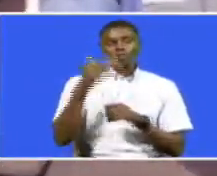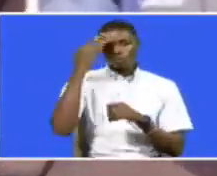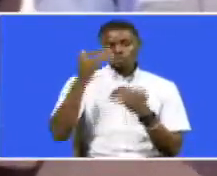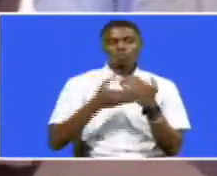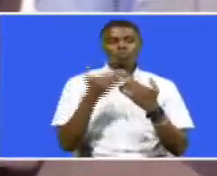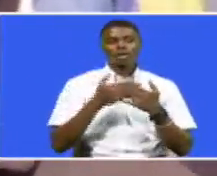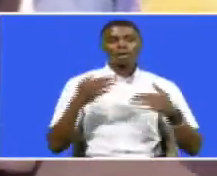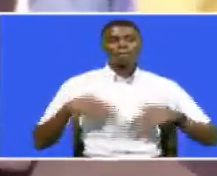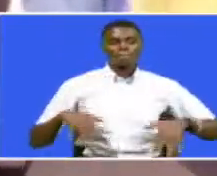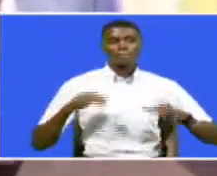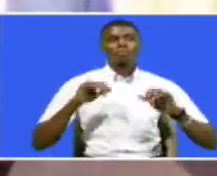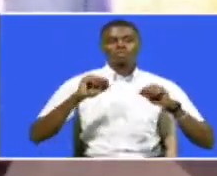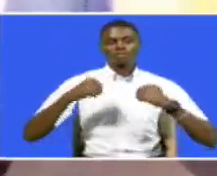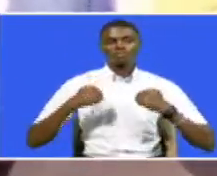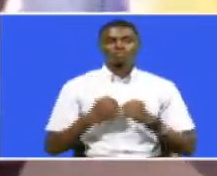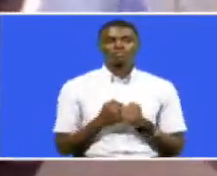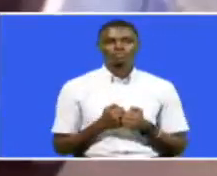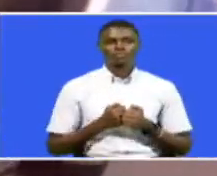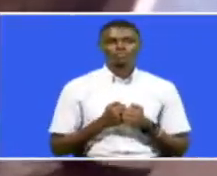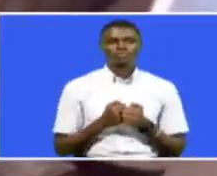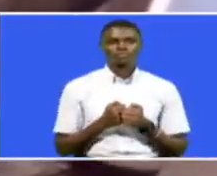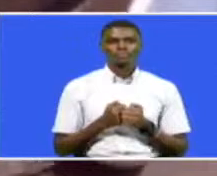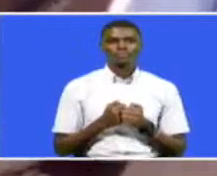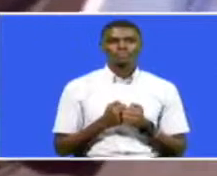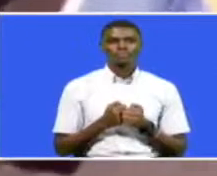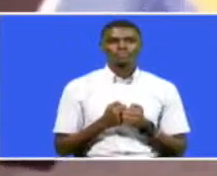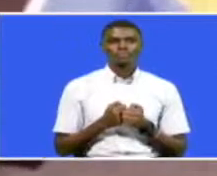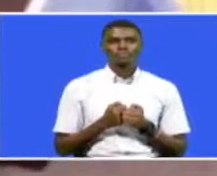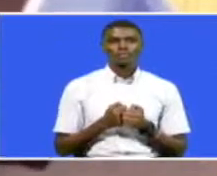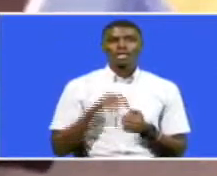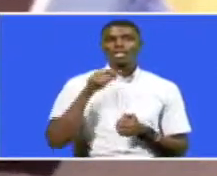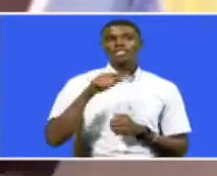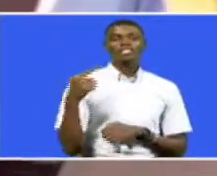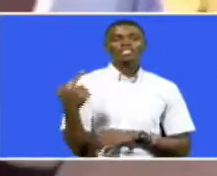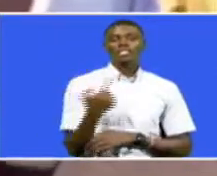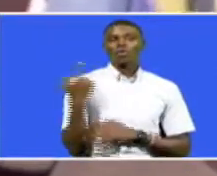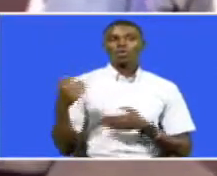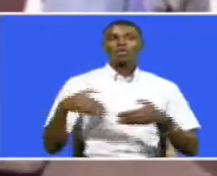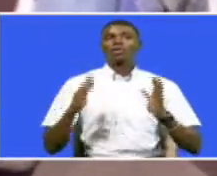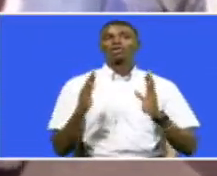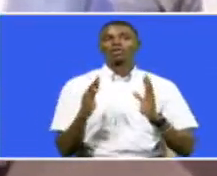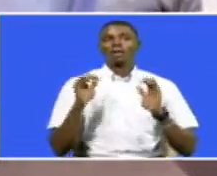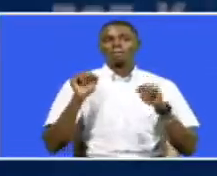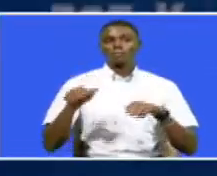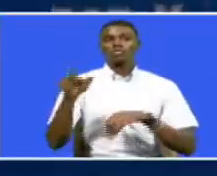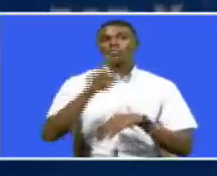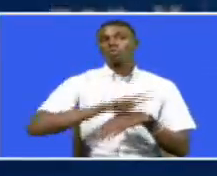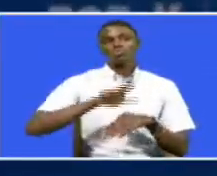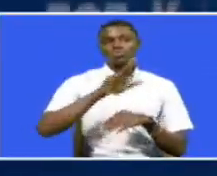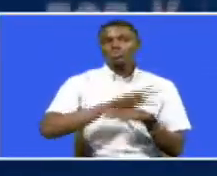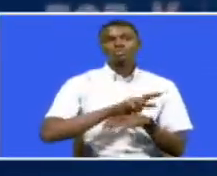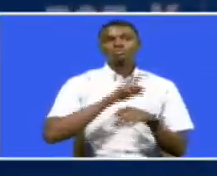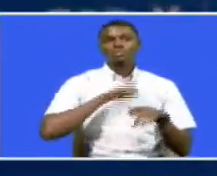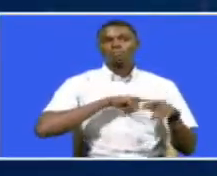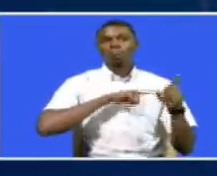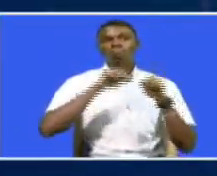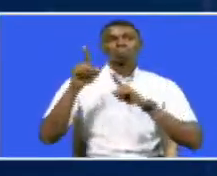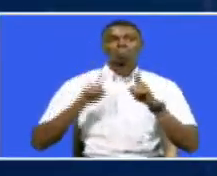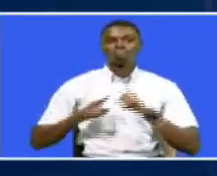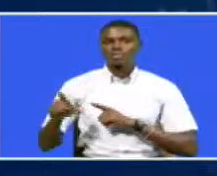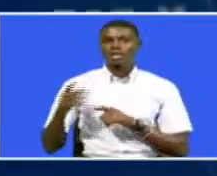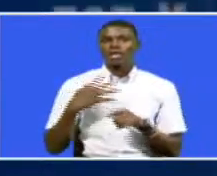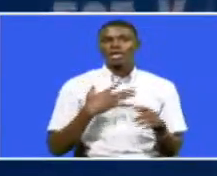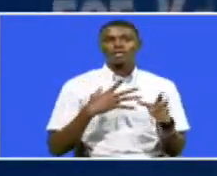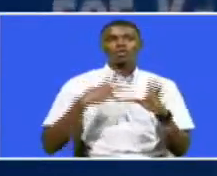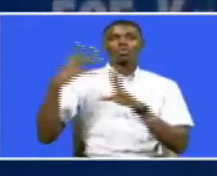safely. Yeah. And that is how, this is the only means that you can use when you are when you want